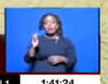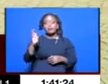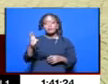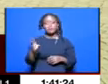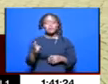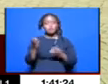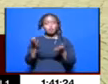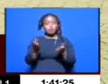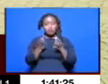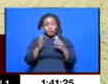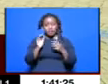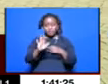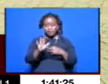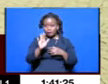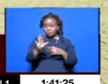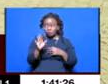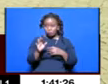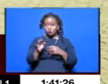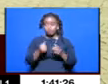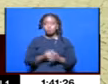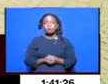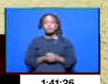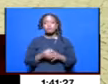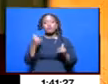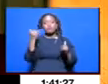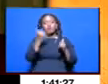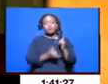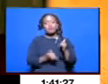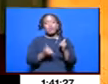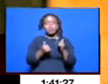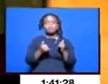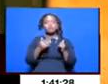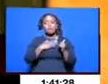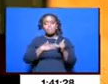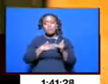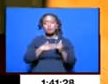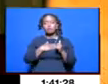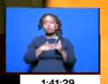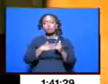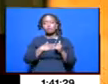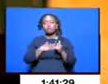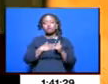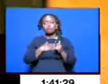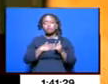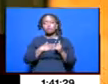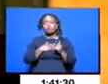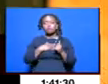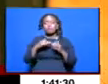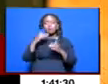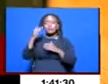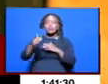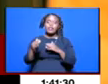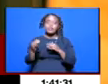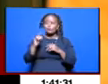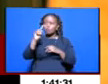undertake. And finally, I come to this vexed question of whether